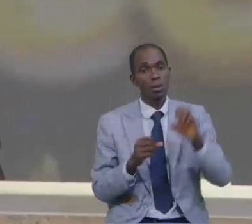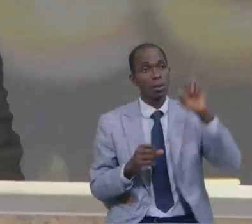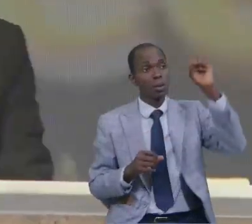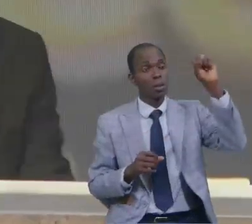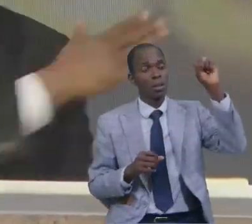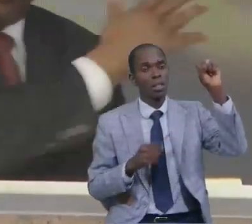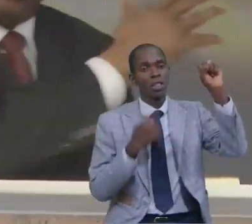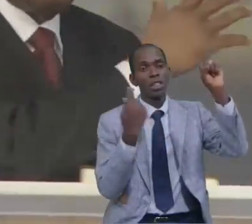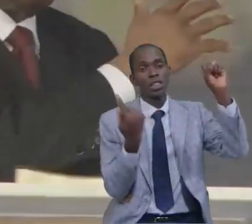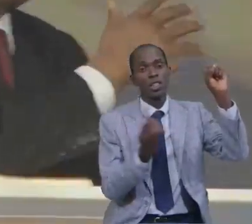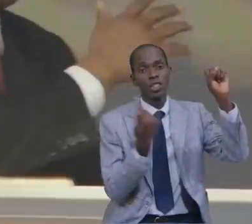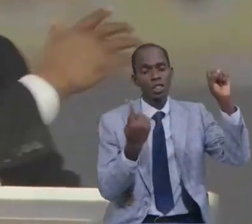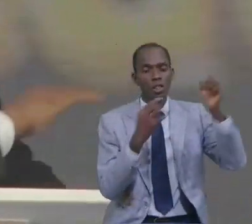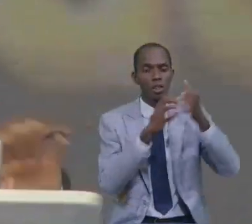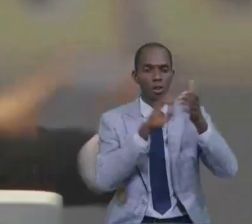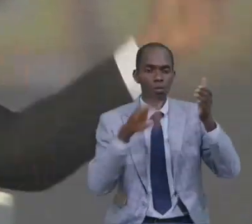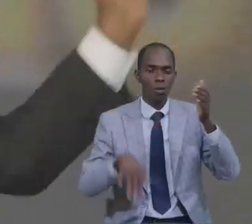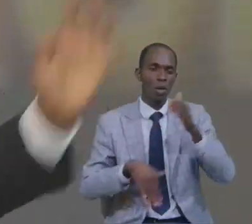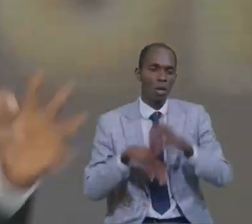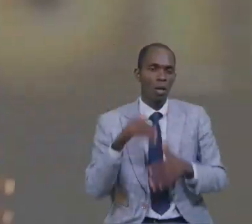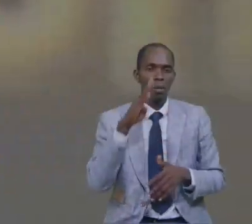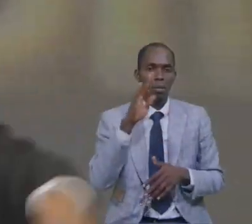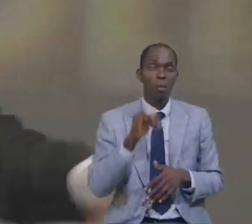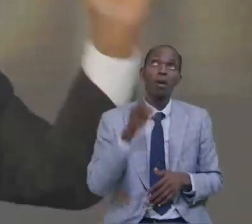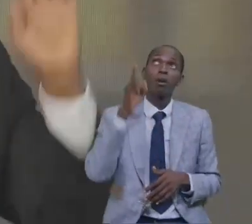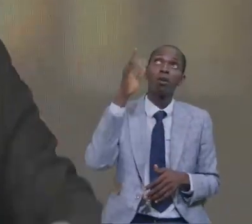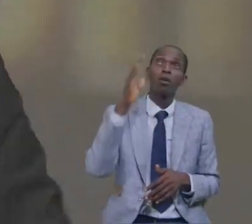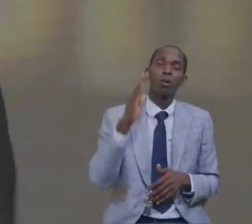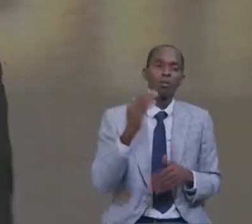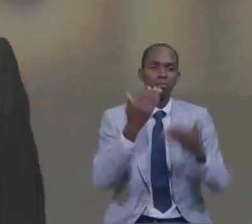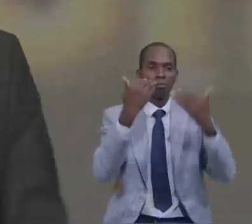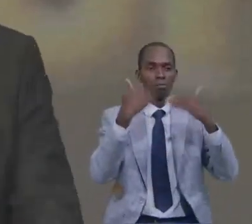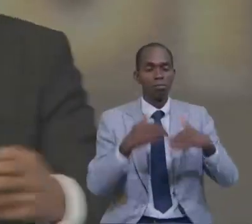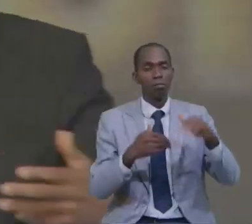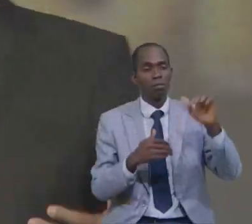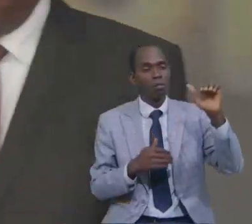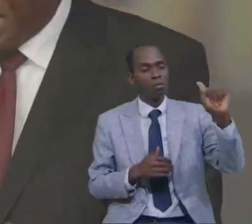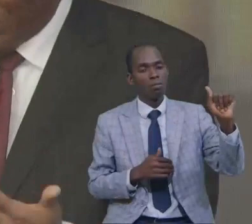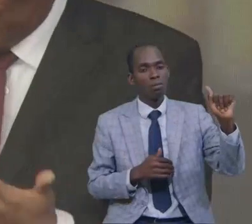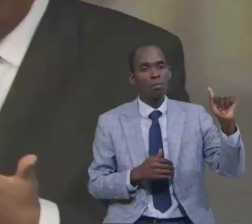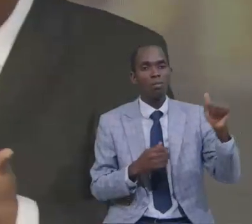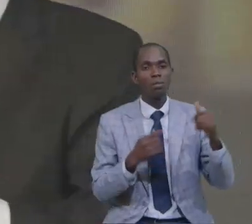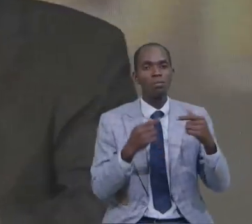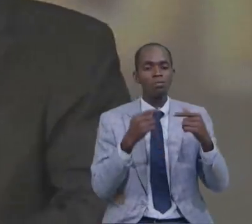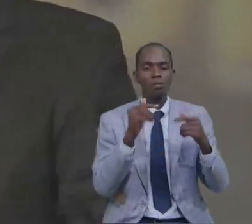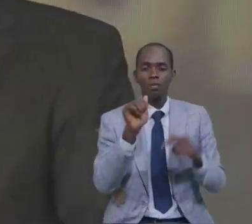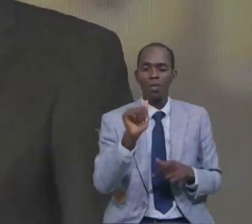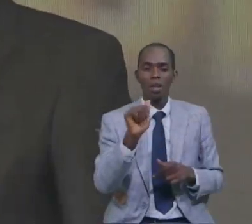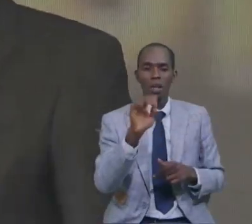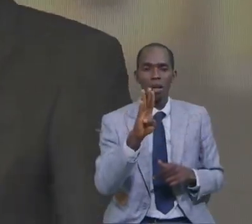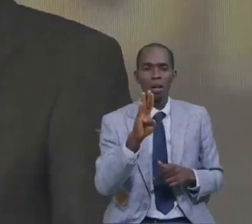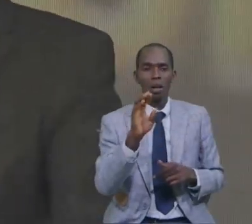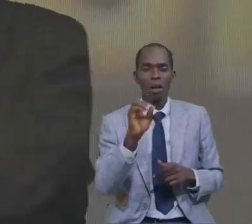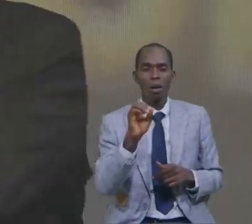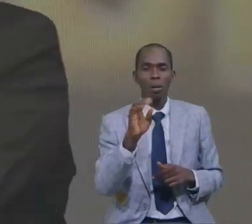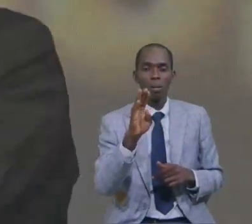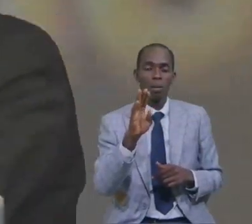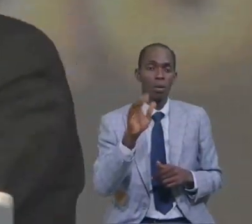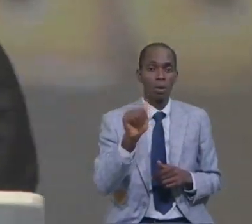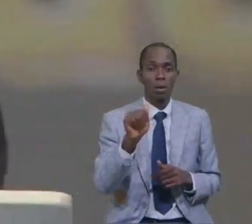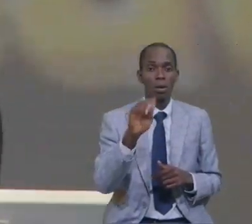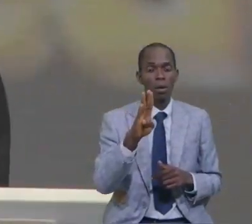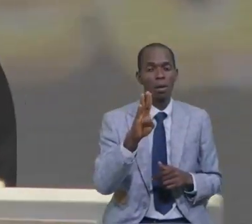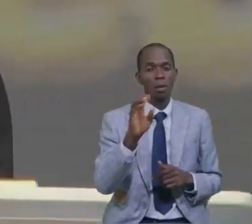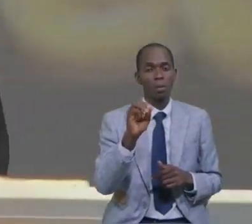abominations burnt off for good, forever. Every abomination in your life,